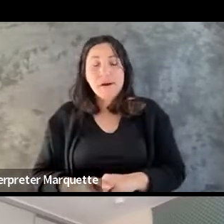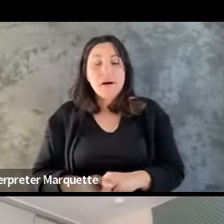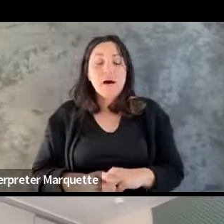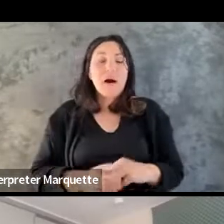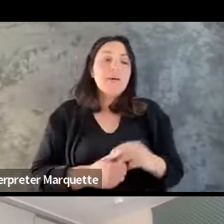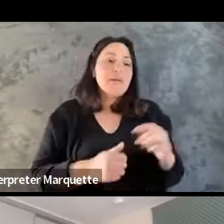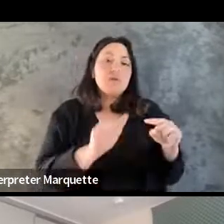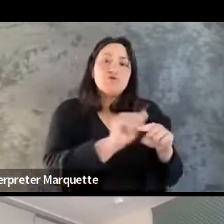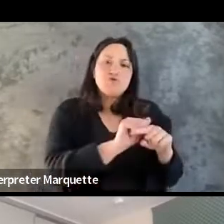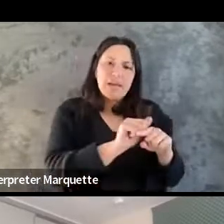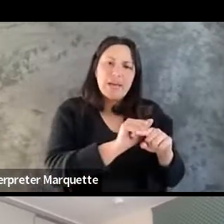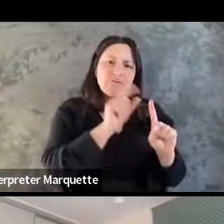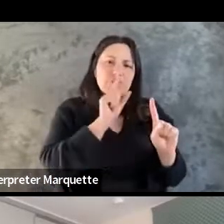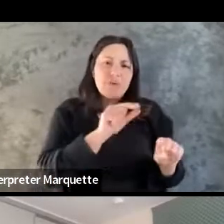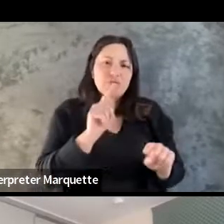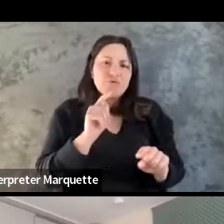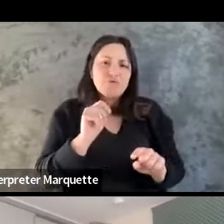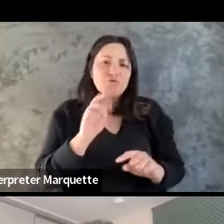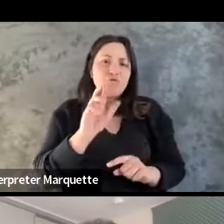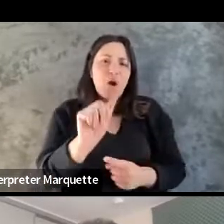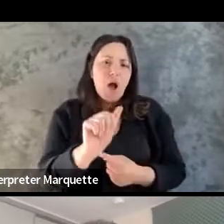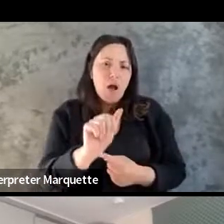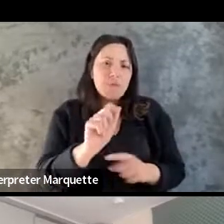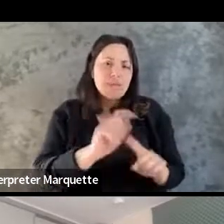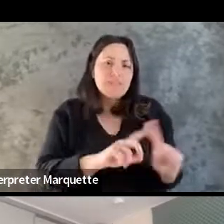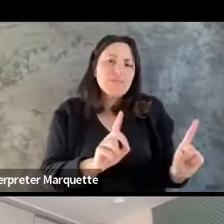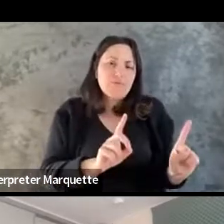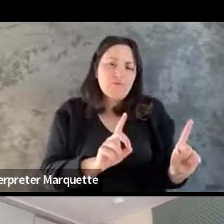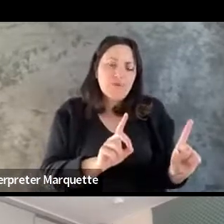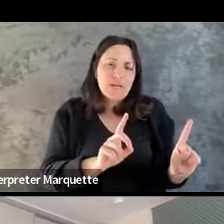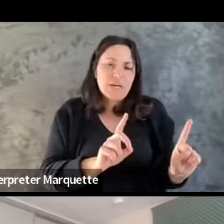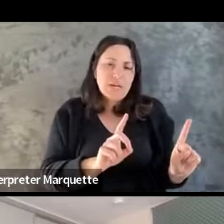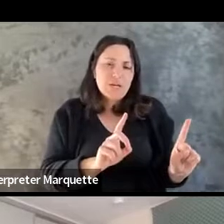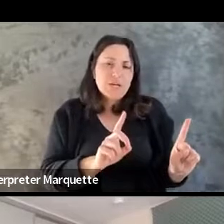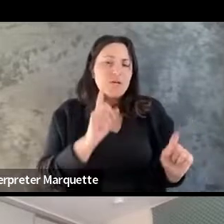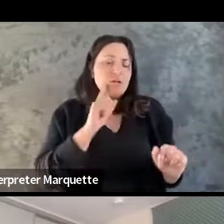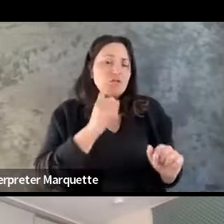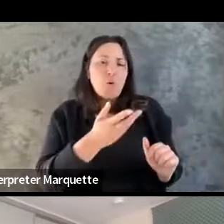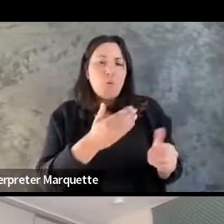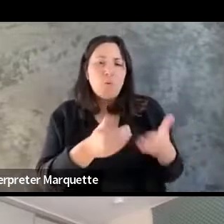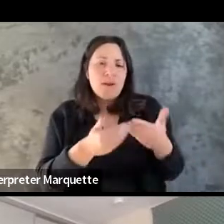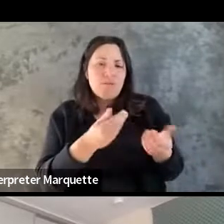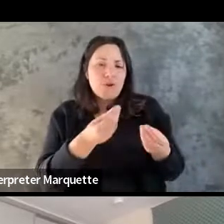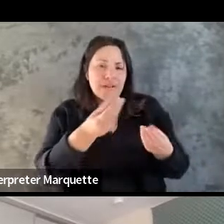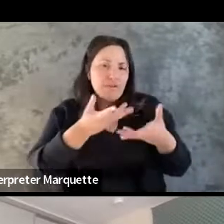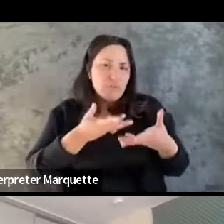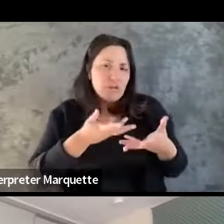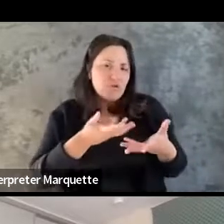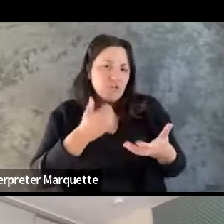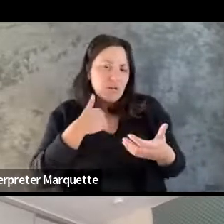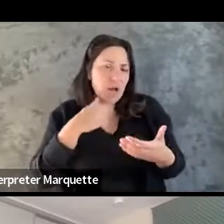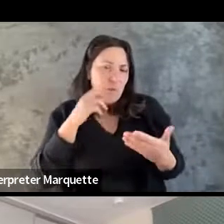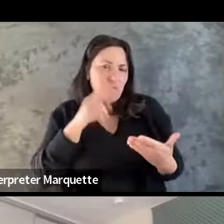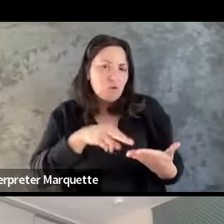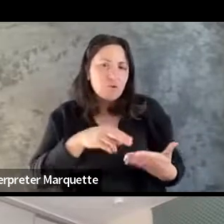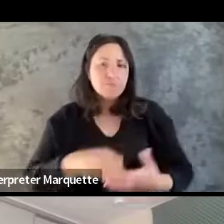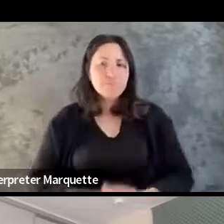to trauma perhaps is kind of in a different category. So I would take a look at information if you forward it to me, Mr. Gill.